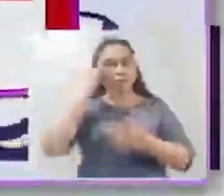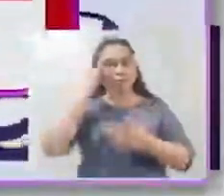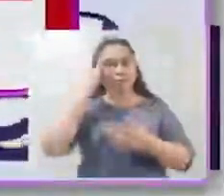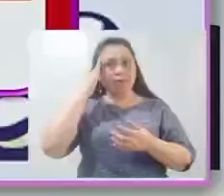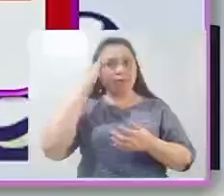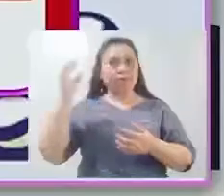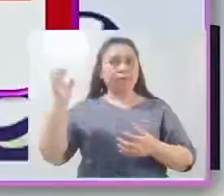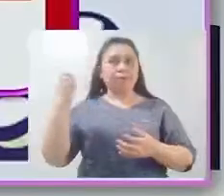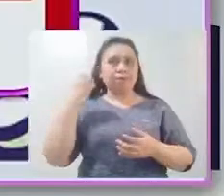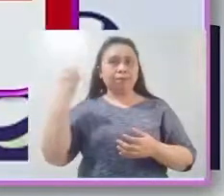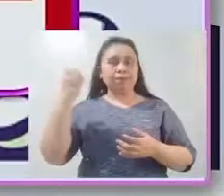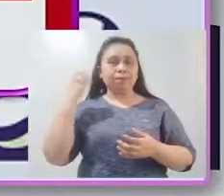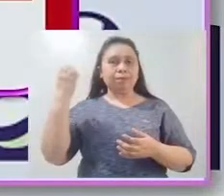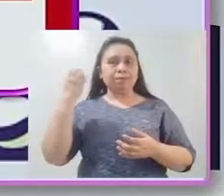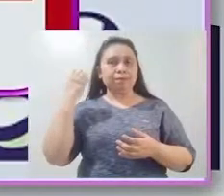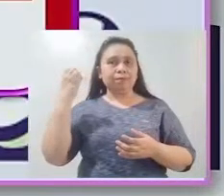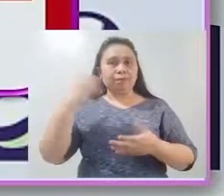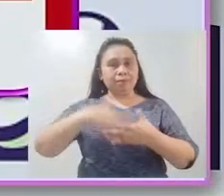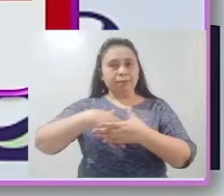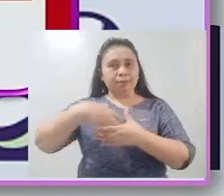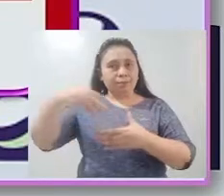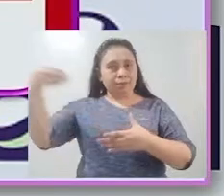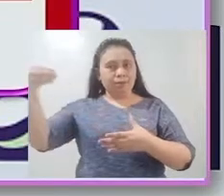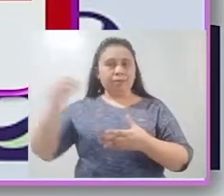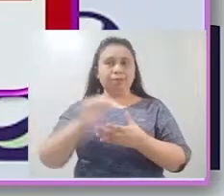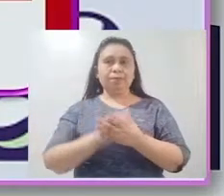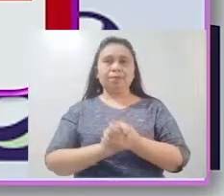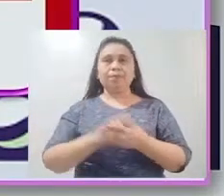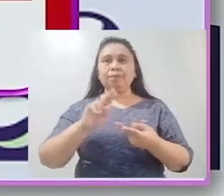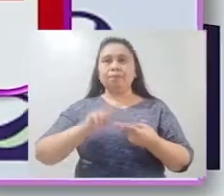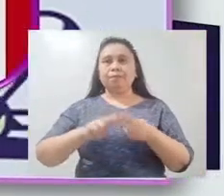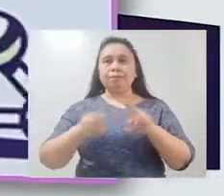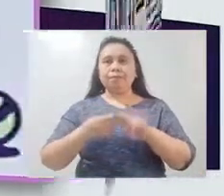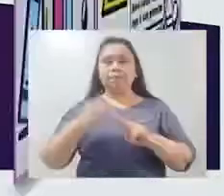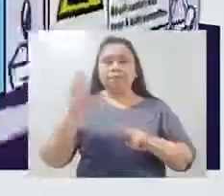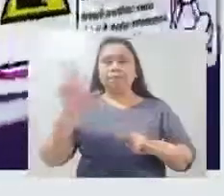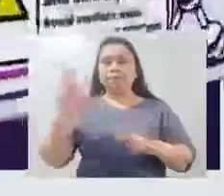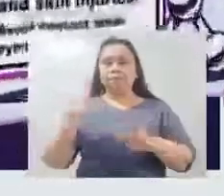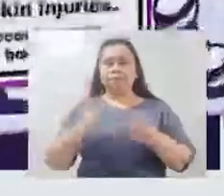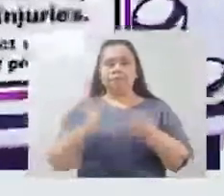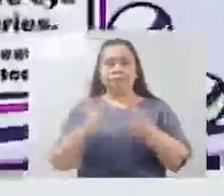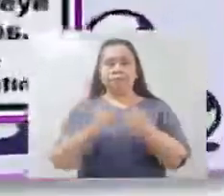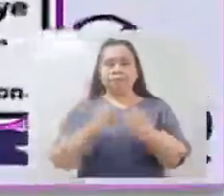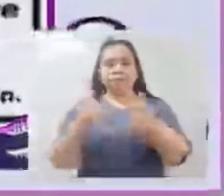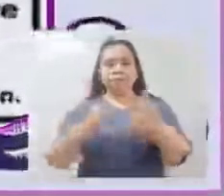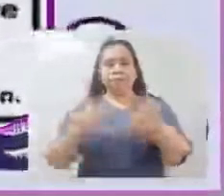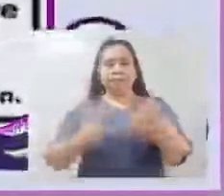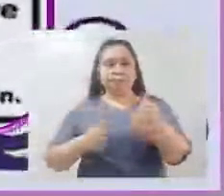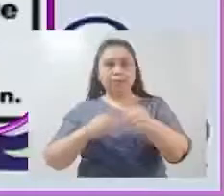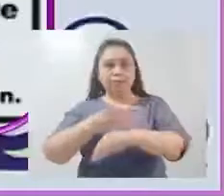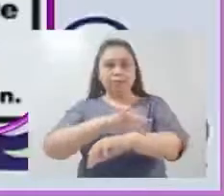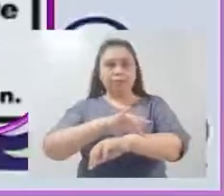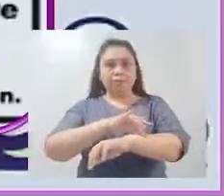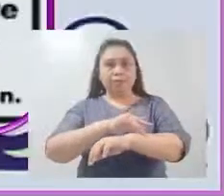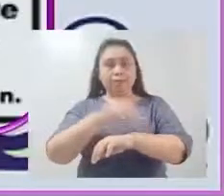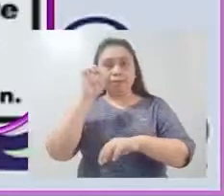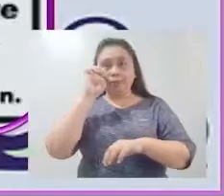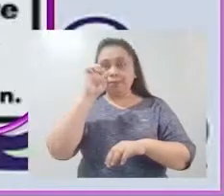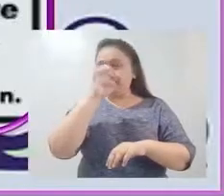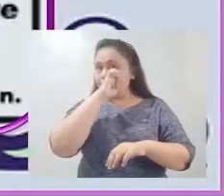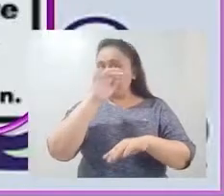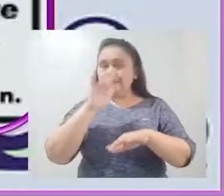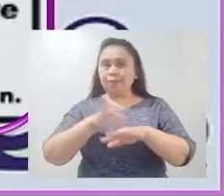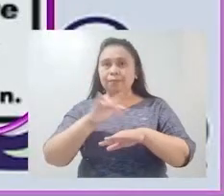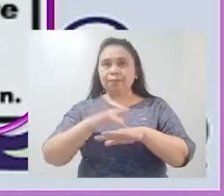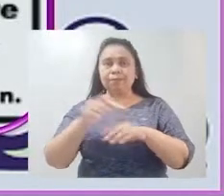the emergency exit routes are. Number 3, avoid skin and eye contact